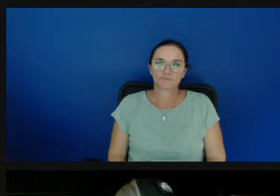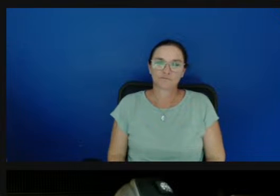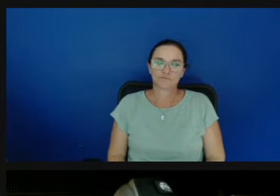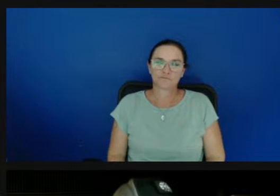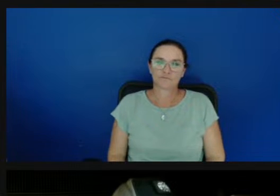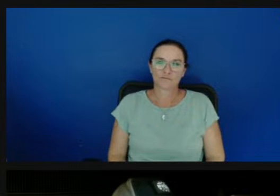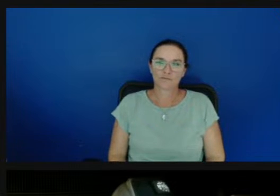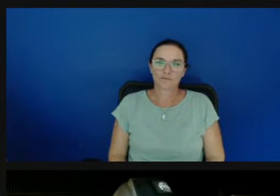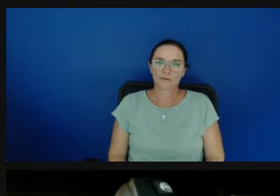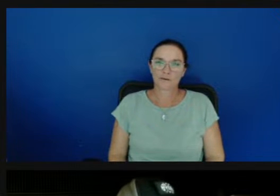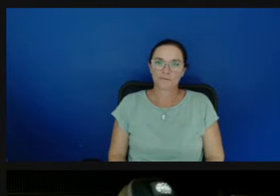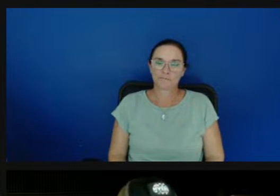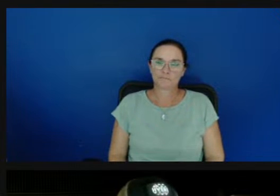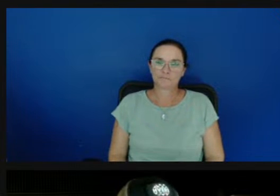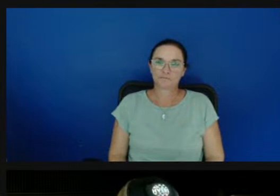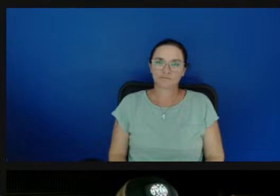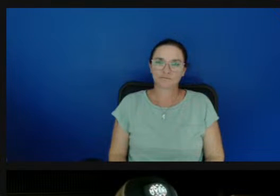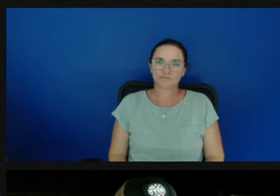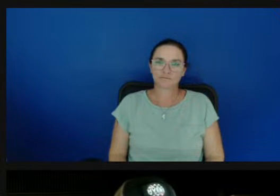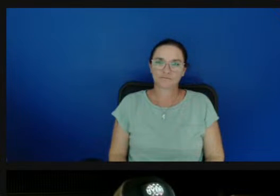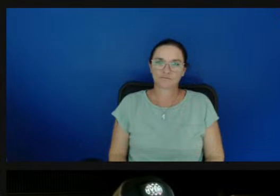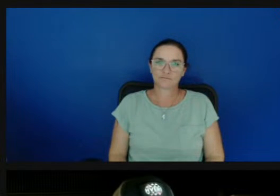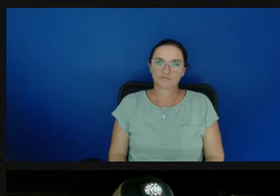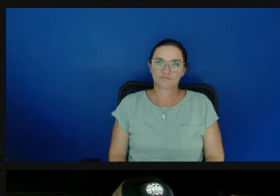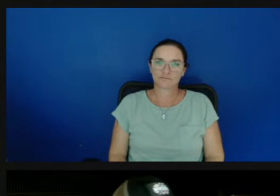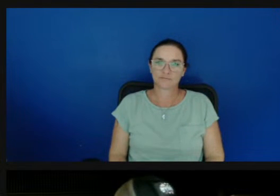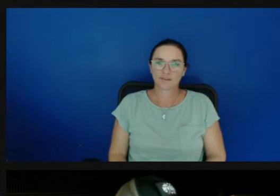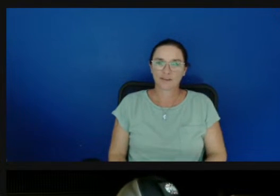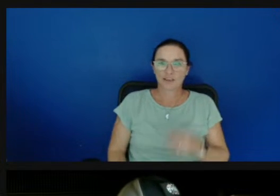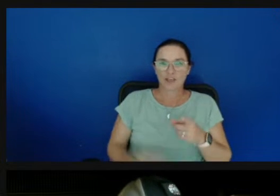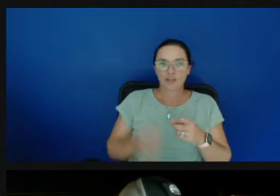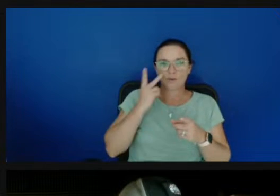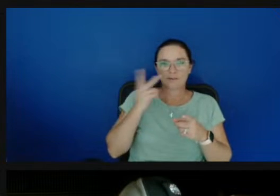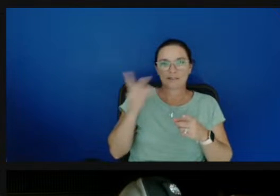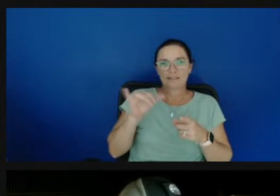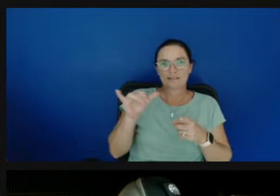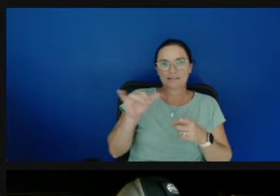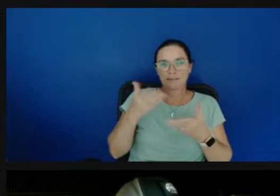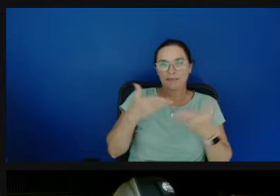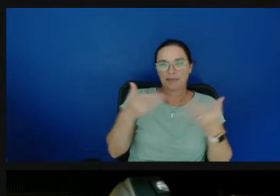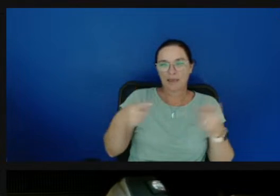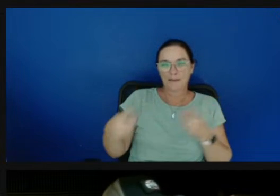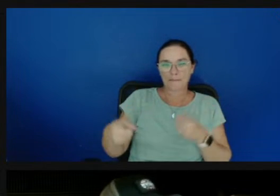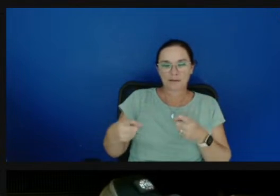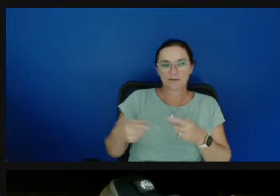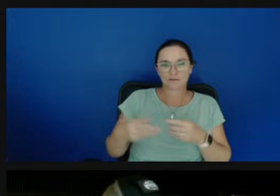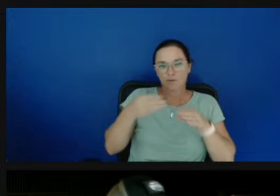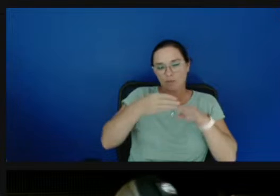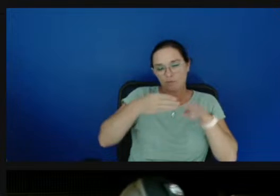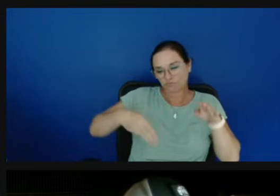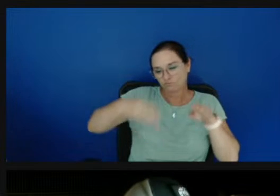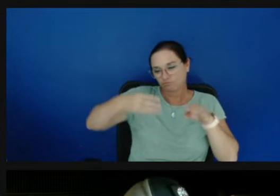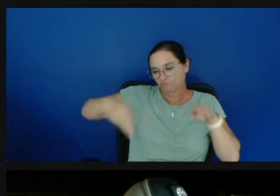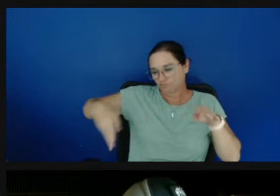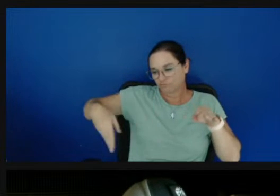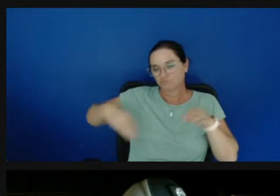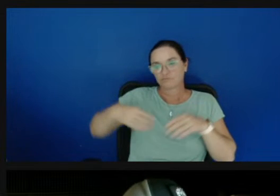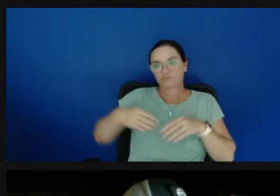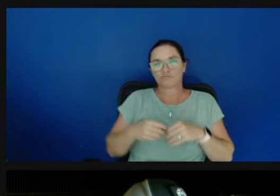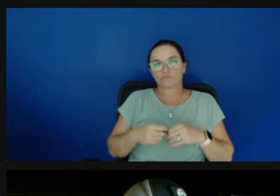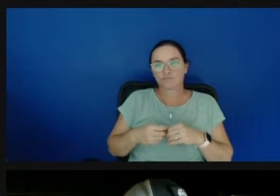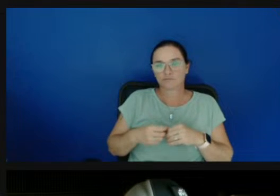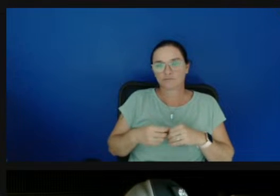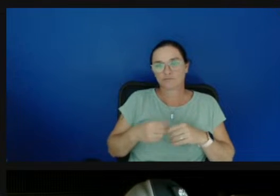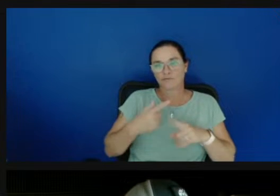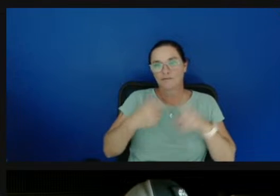It's a pretty cool. And yeah, if you look at this previous one, you see that same landscape over here as well. That's what was all around, is all